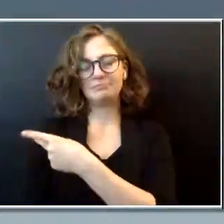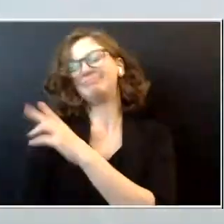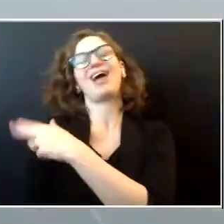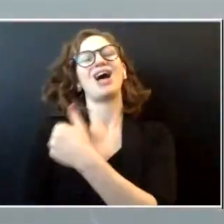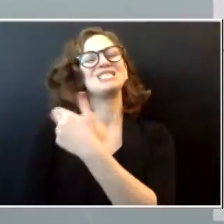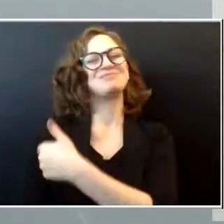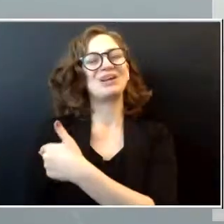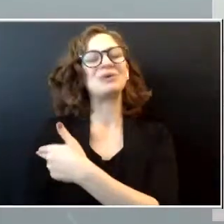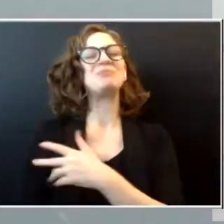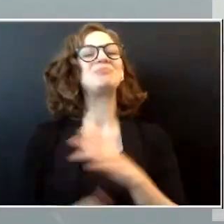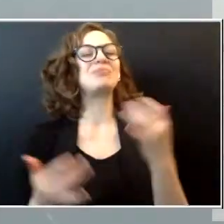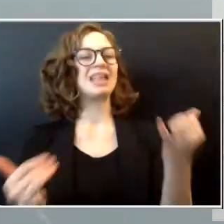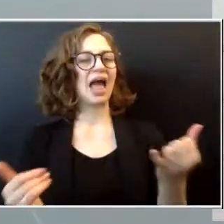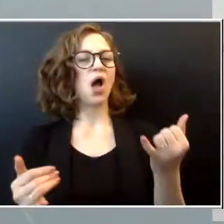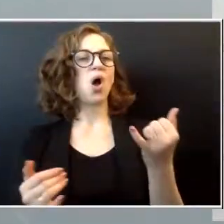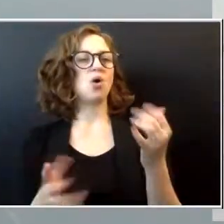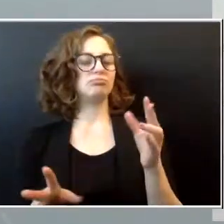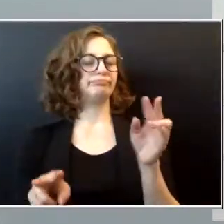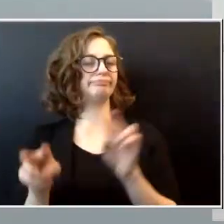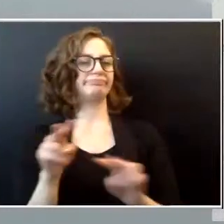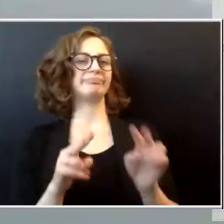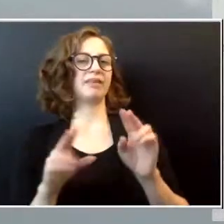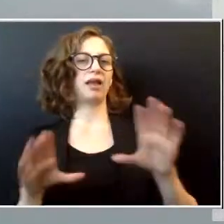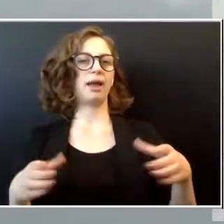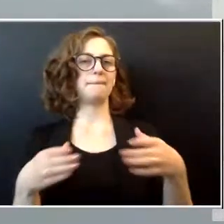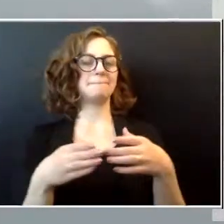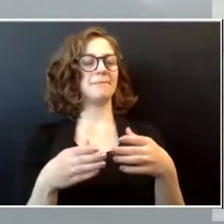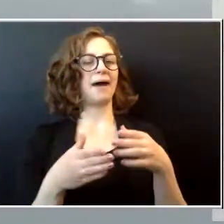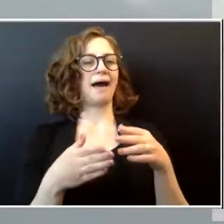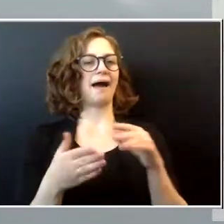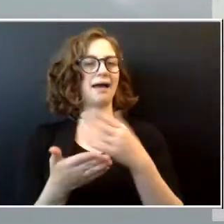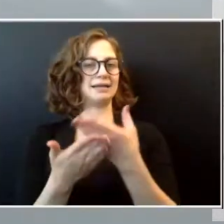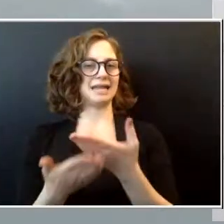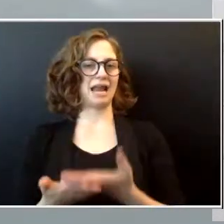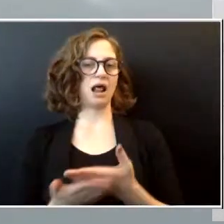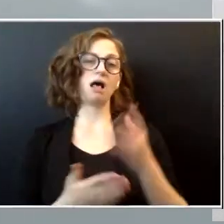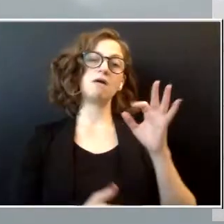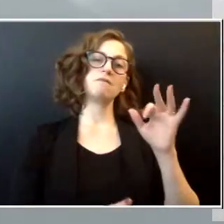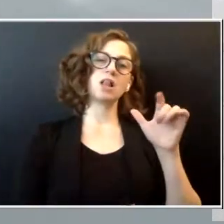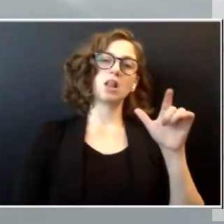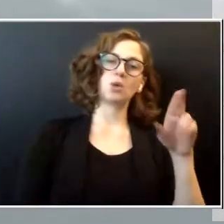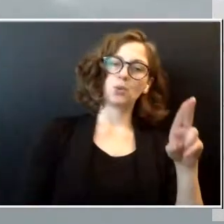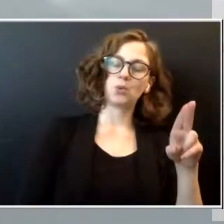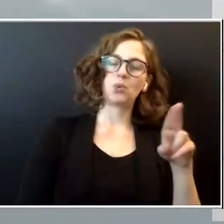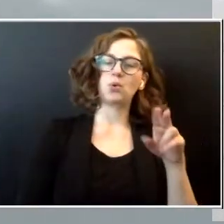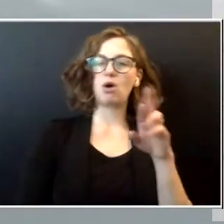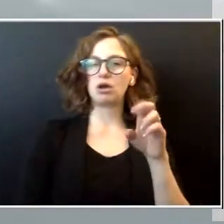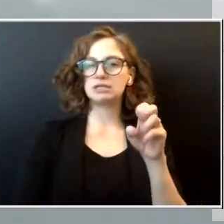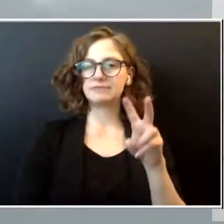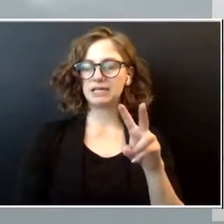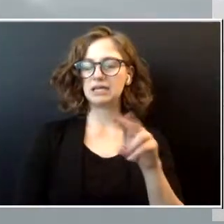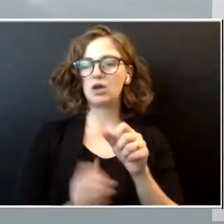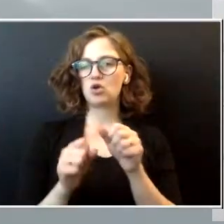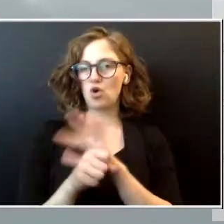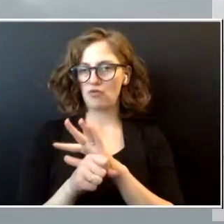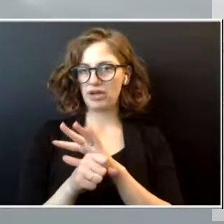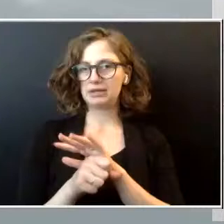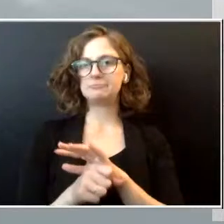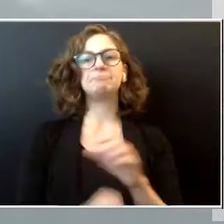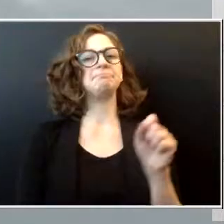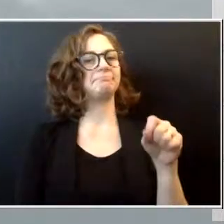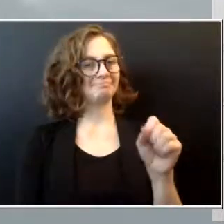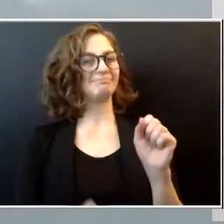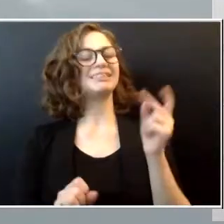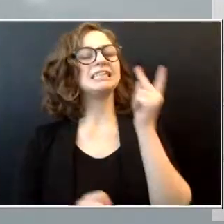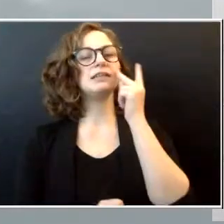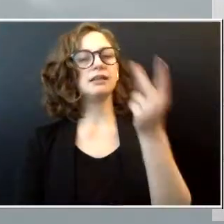both flu, RSV, COVID admits, and then I want to segue into some other discussions with you for just a moment. So, yeah, you can see there we have the number